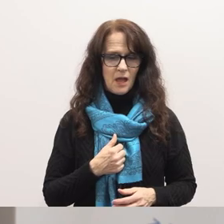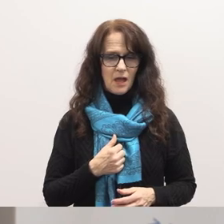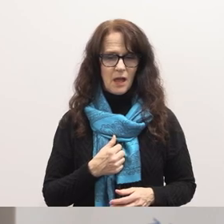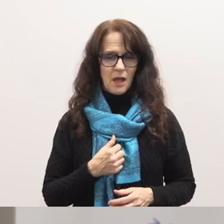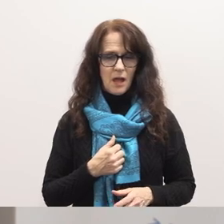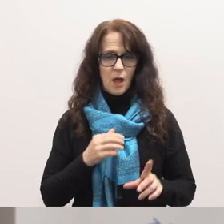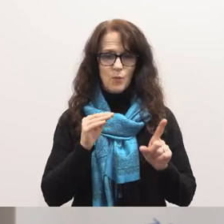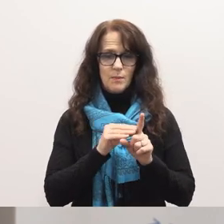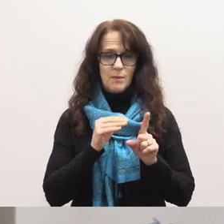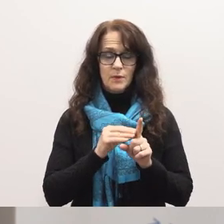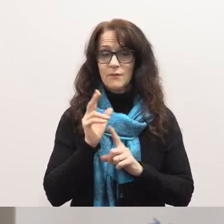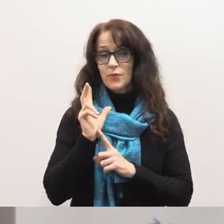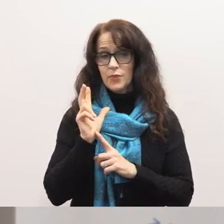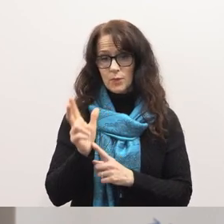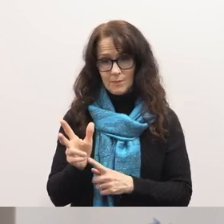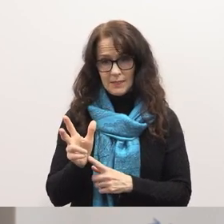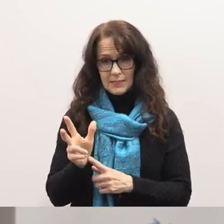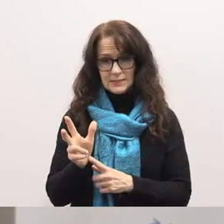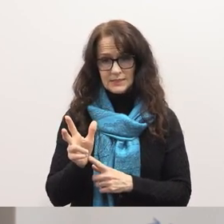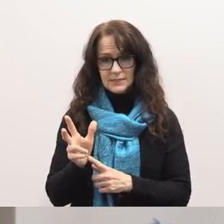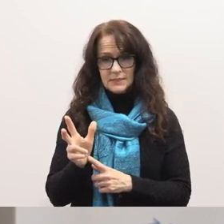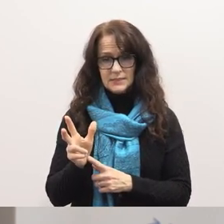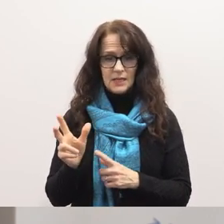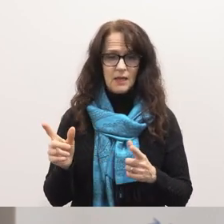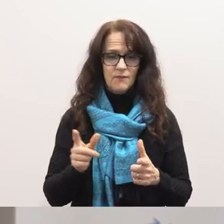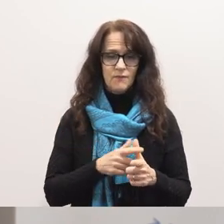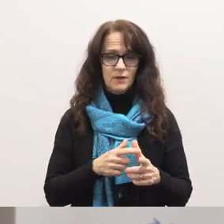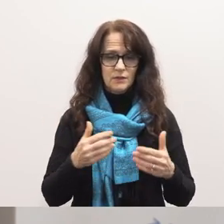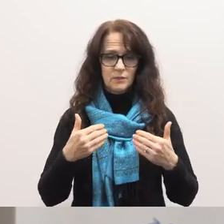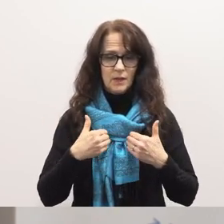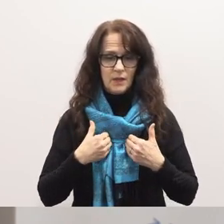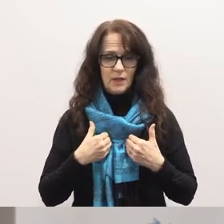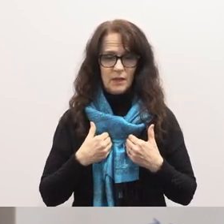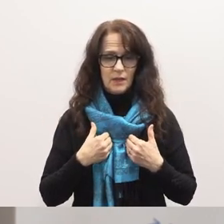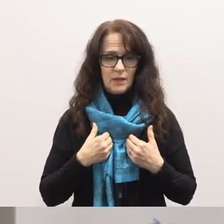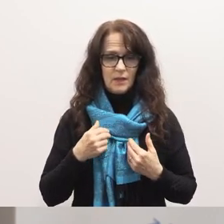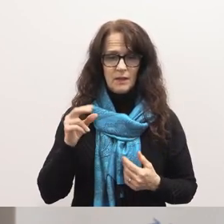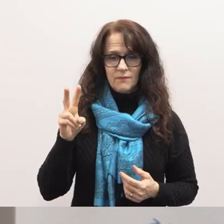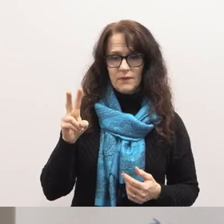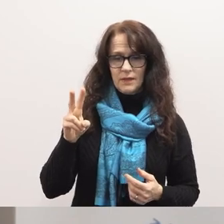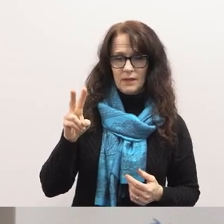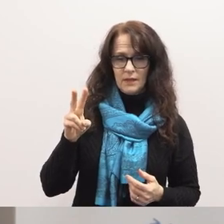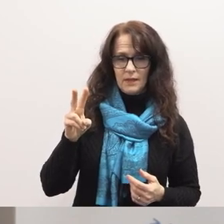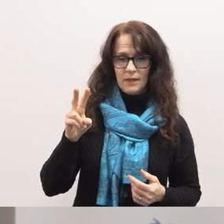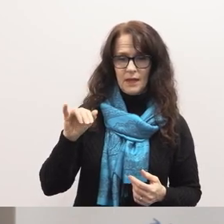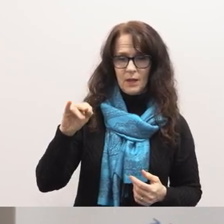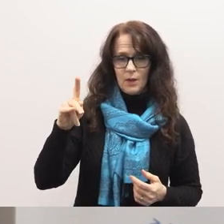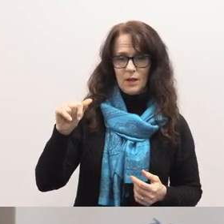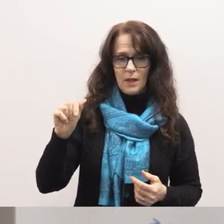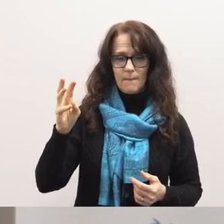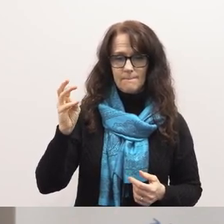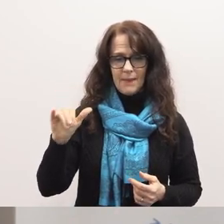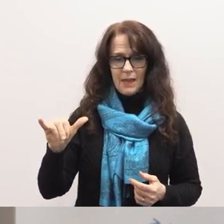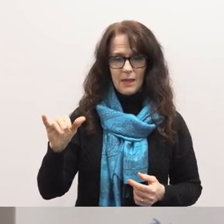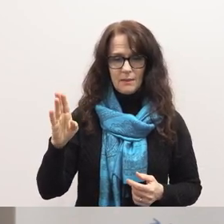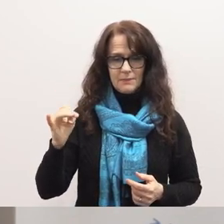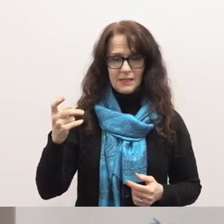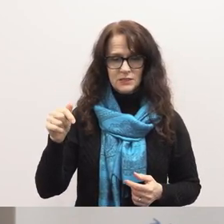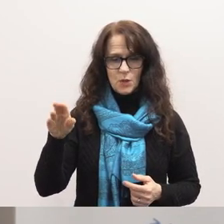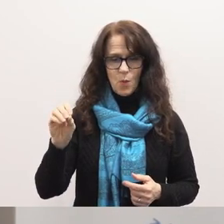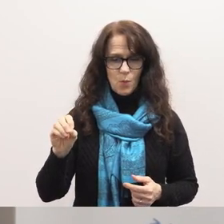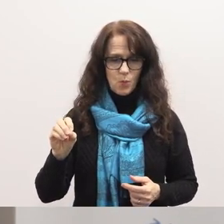I'll just remind you, you have 3 minutes. And first we have Viola May Bledsoe.